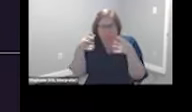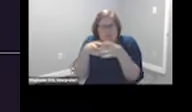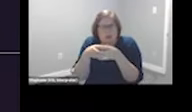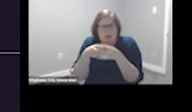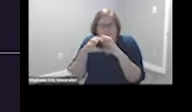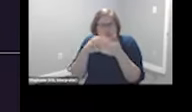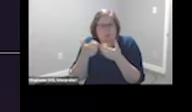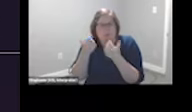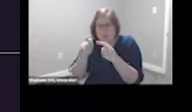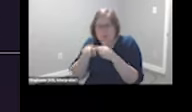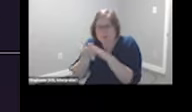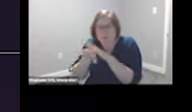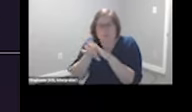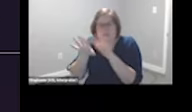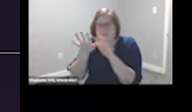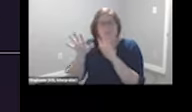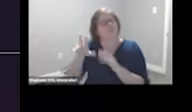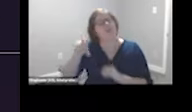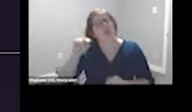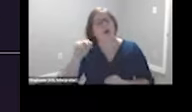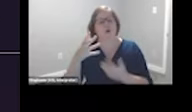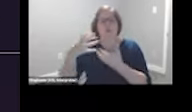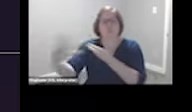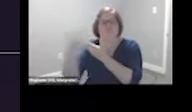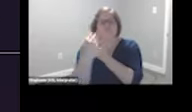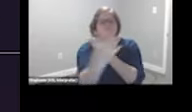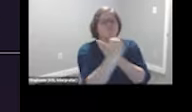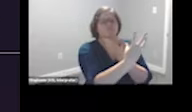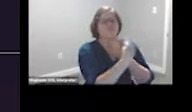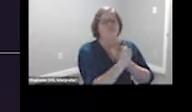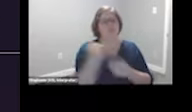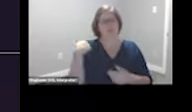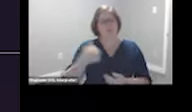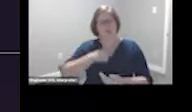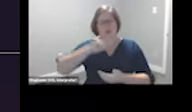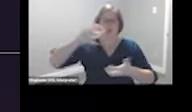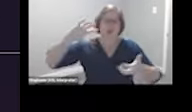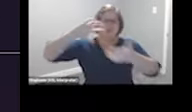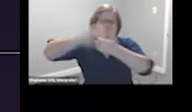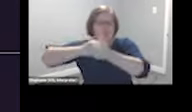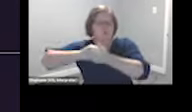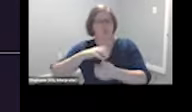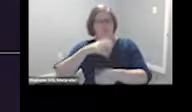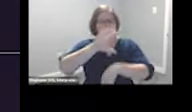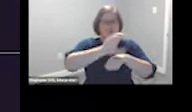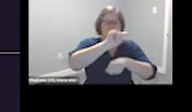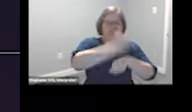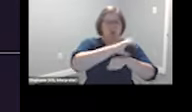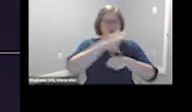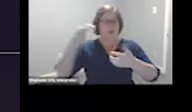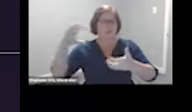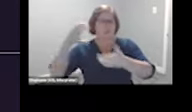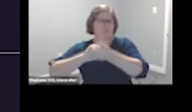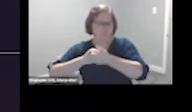forwards. So as part of our work, we've also been doing a lot of consultancy and collaboration with other projects. And this has involved projects both